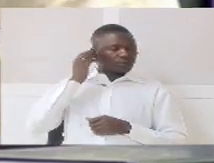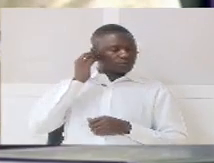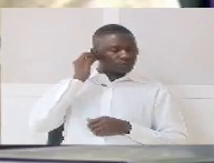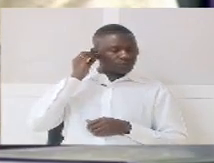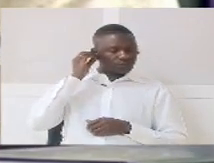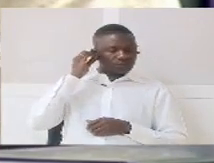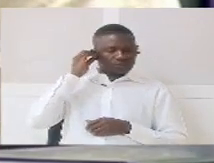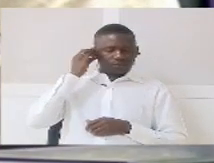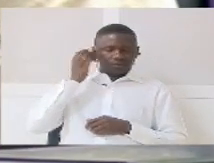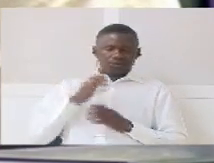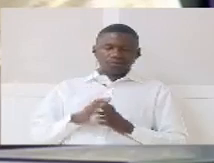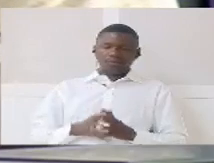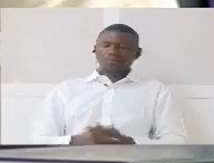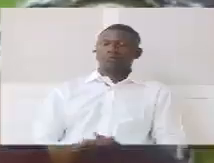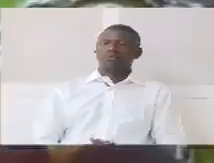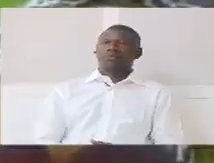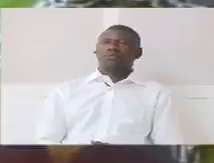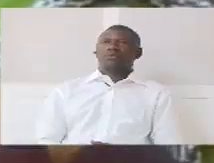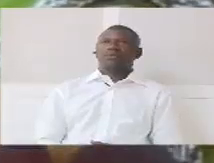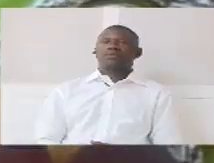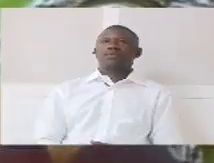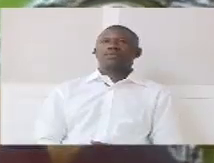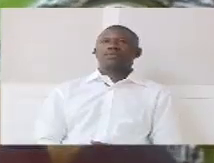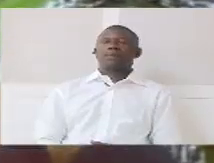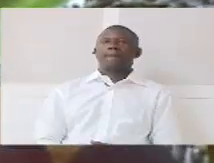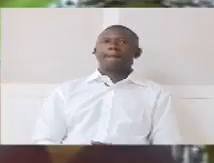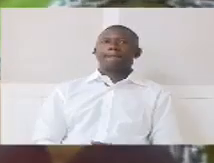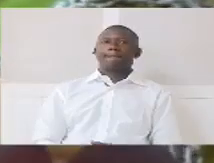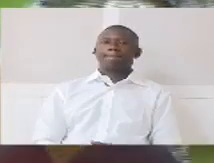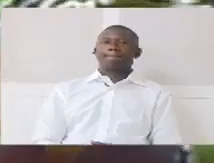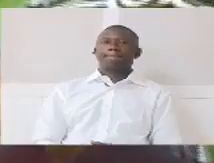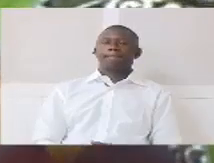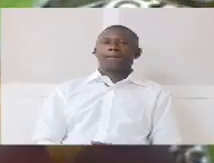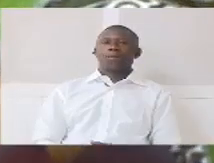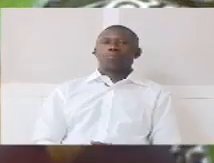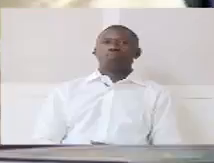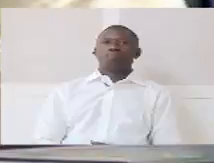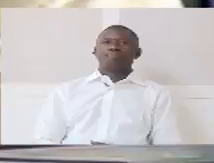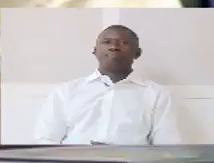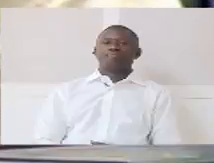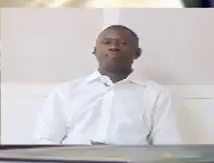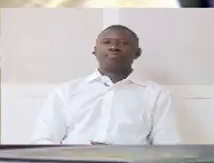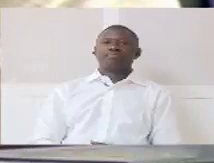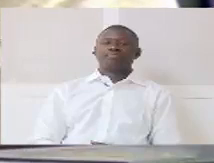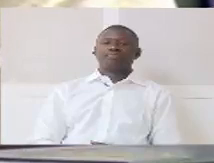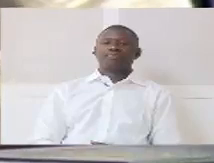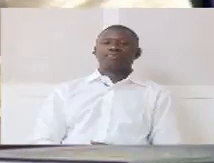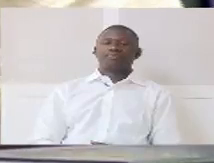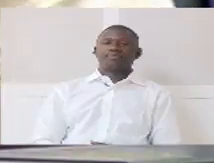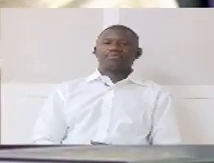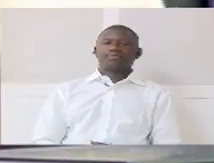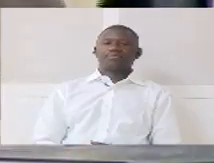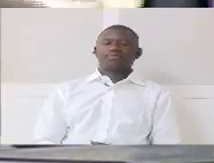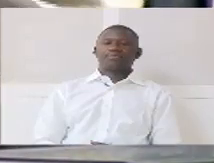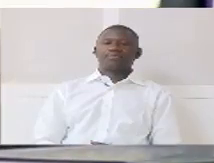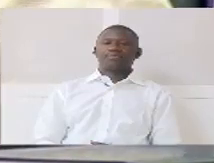sardinyo lula nyoka on sardin poto kono nyami mulu kana tara wala nyama je sidete hanfo ala ilana tambi. Yes, one main factor. There are a lot of factors,